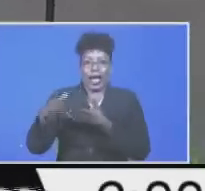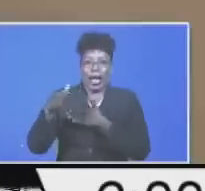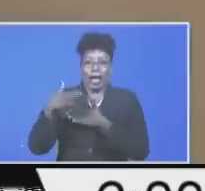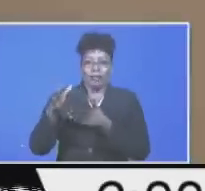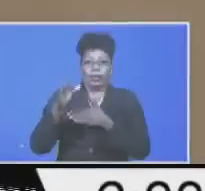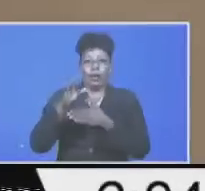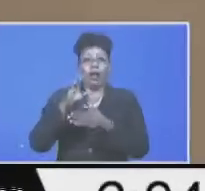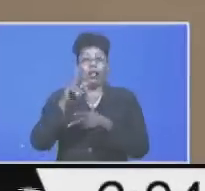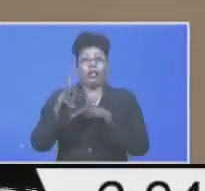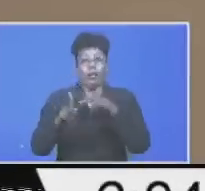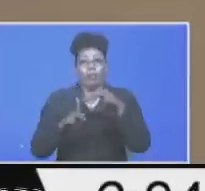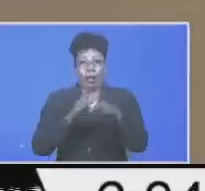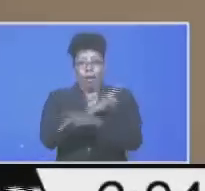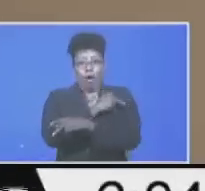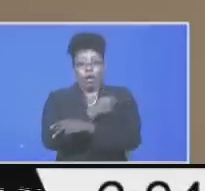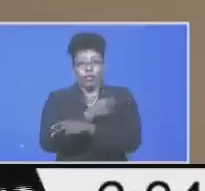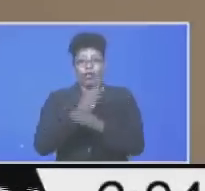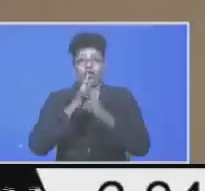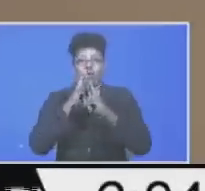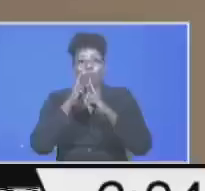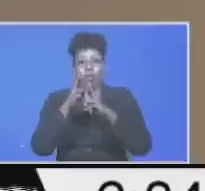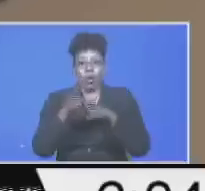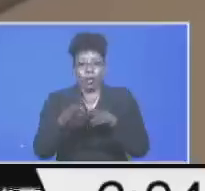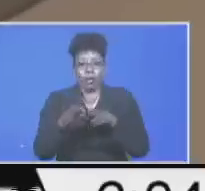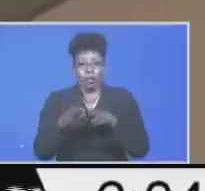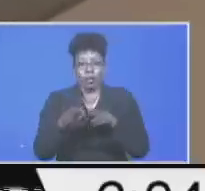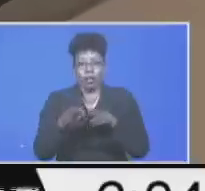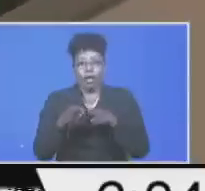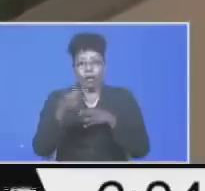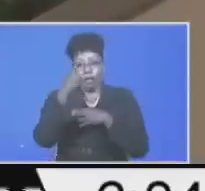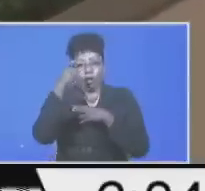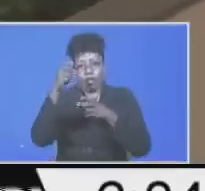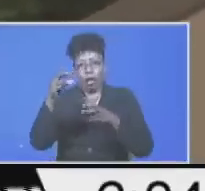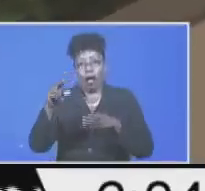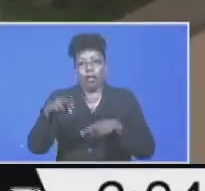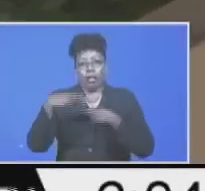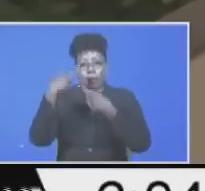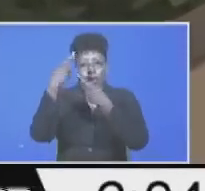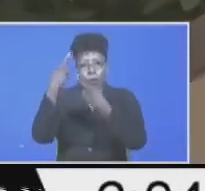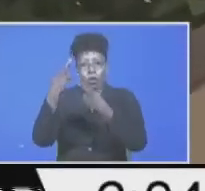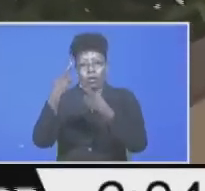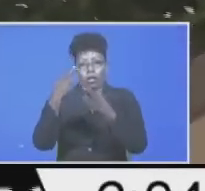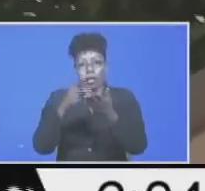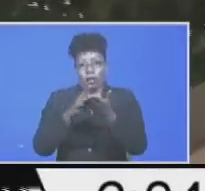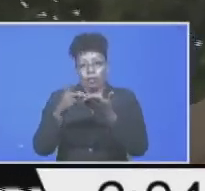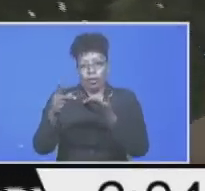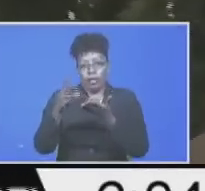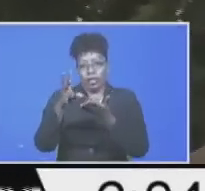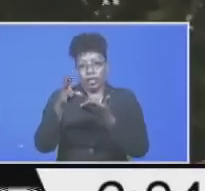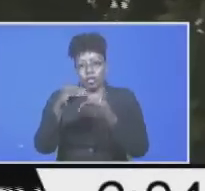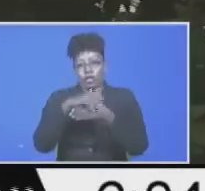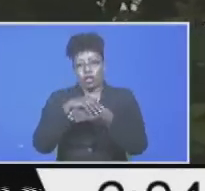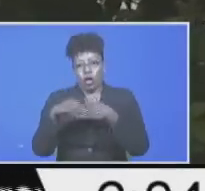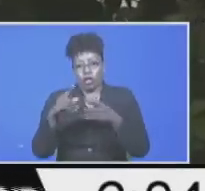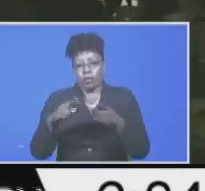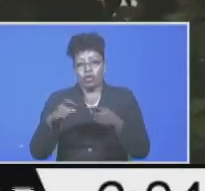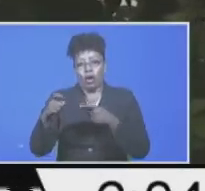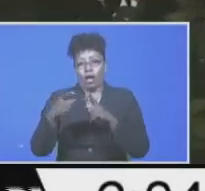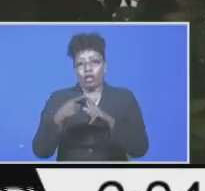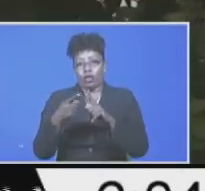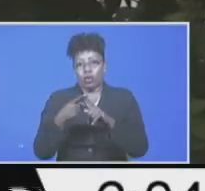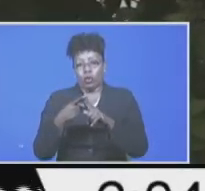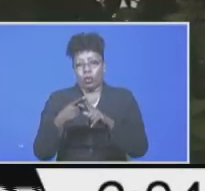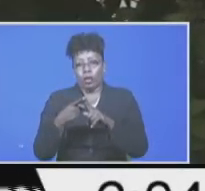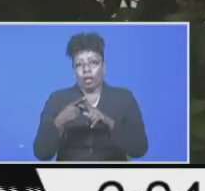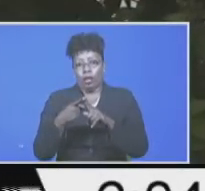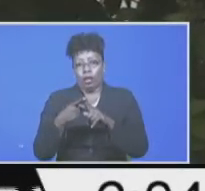Public Hospitals Authority was reportedly leaked regarding a proposed $60 fee that should have been charged to transport dialysis